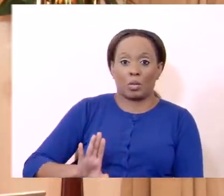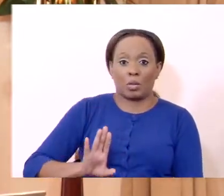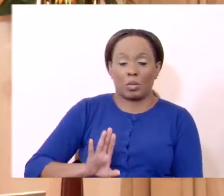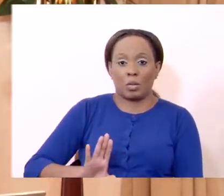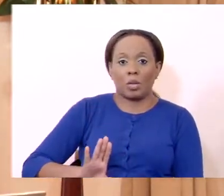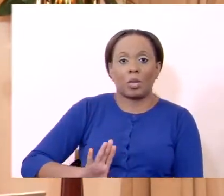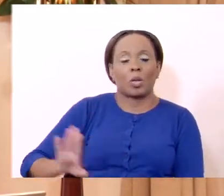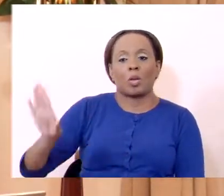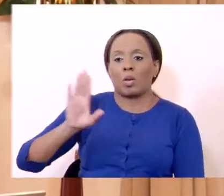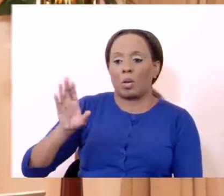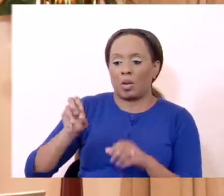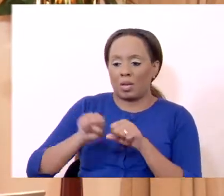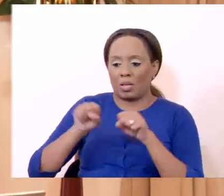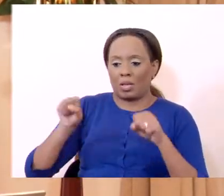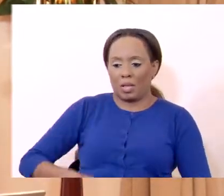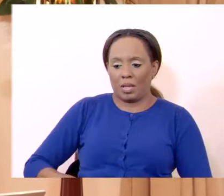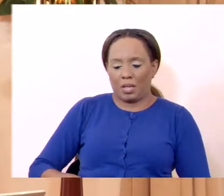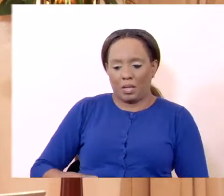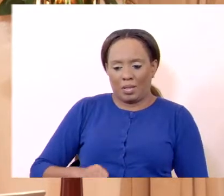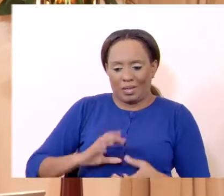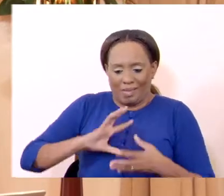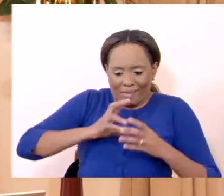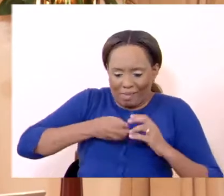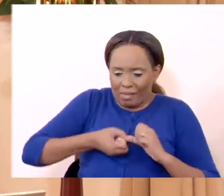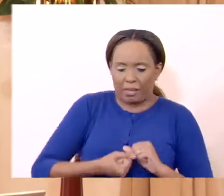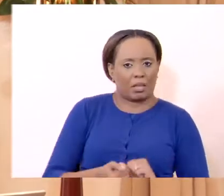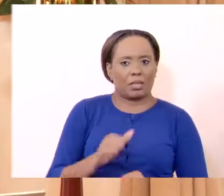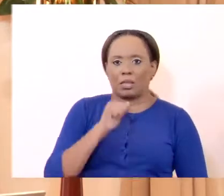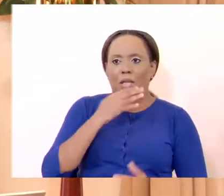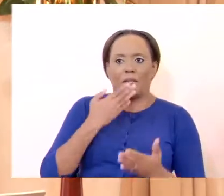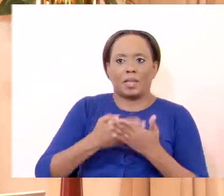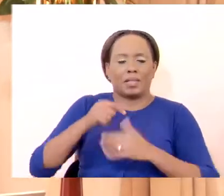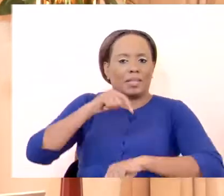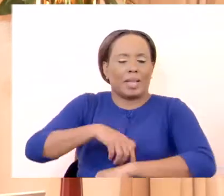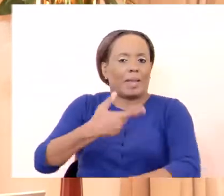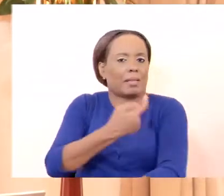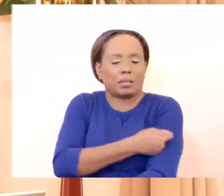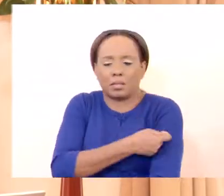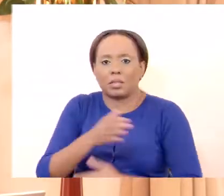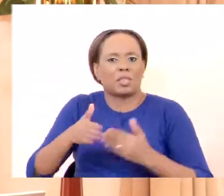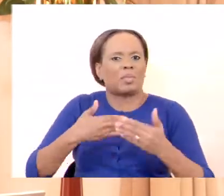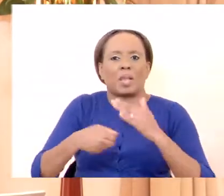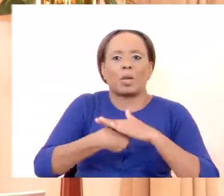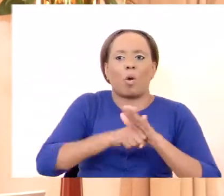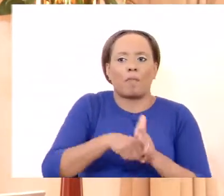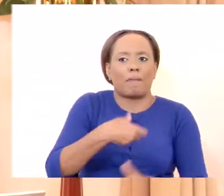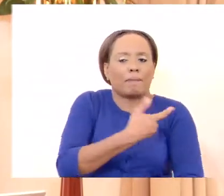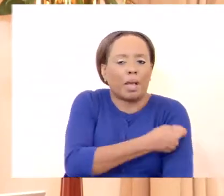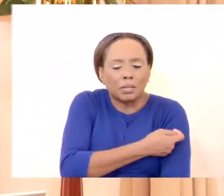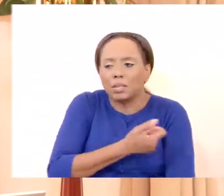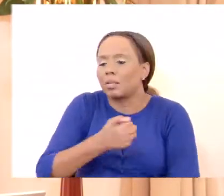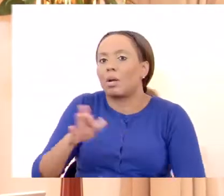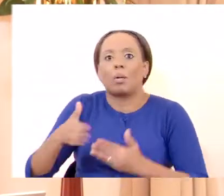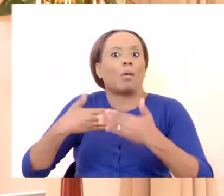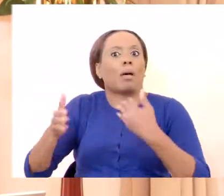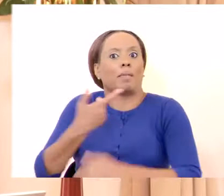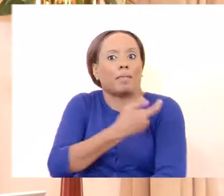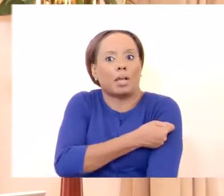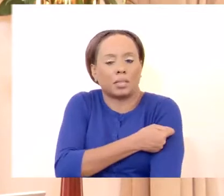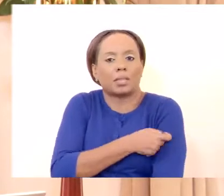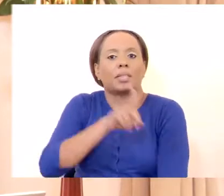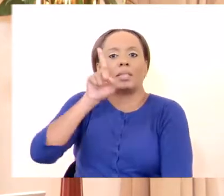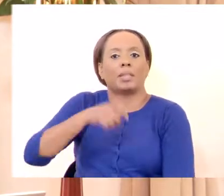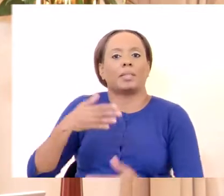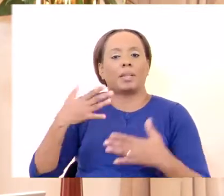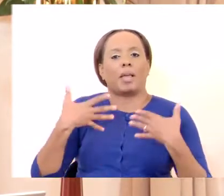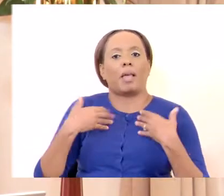the ideal time to take a vaccine. And this is across the board for any vaccines. Vaccines need a healthy immune system in order to